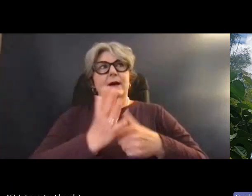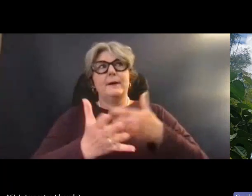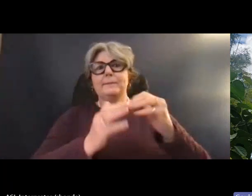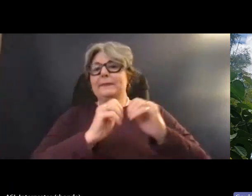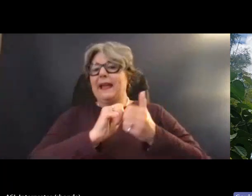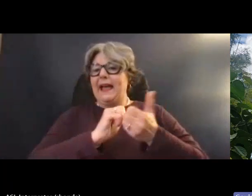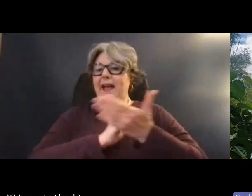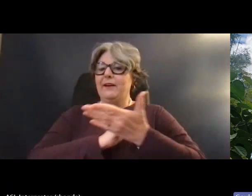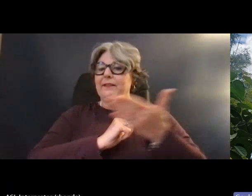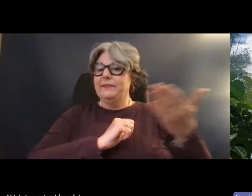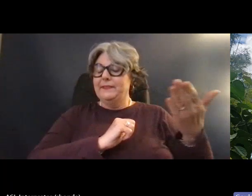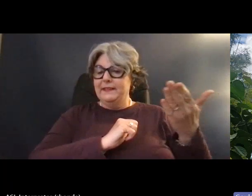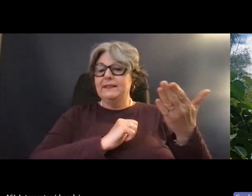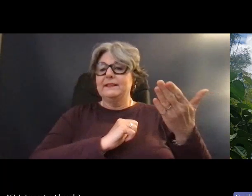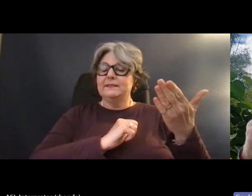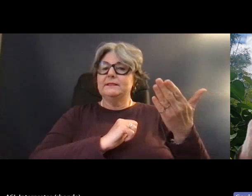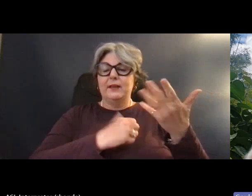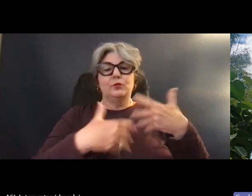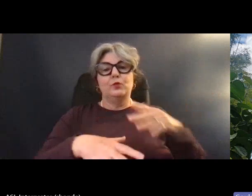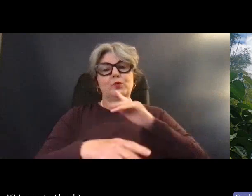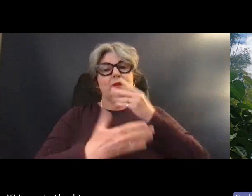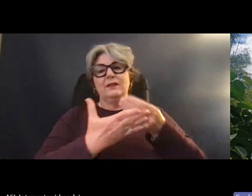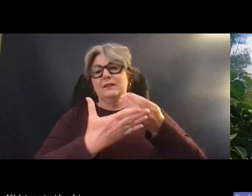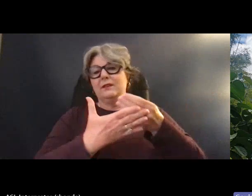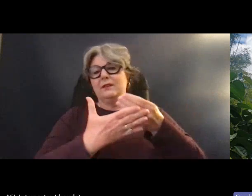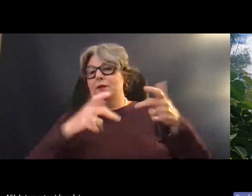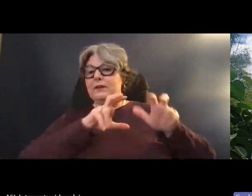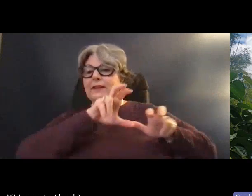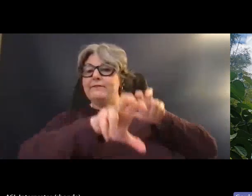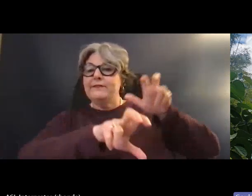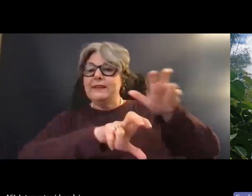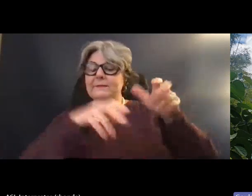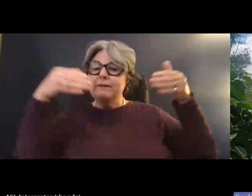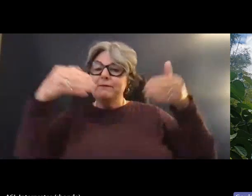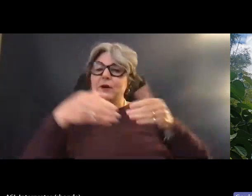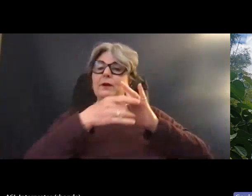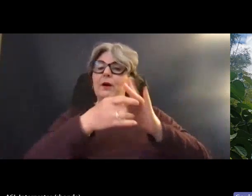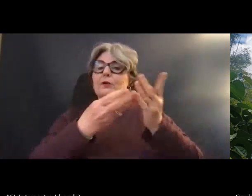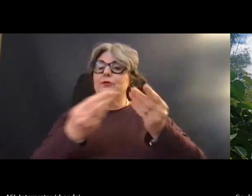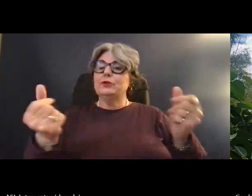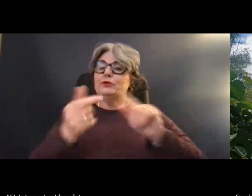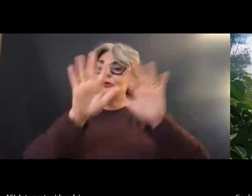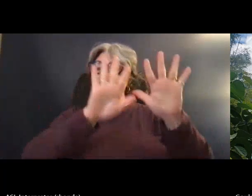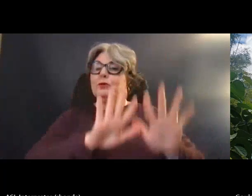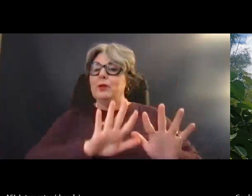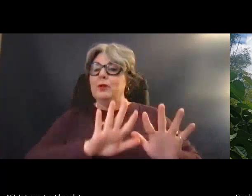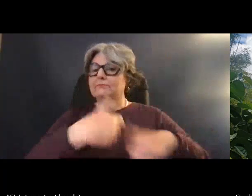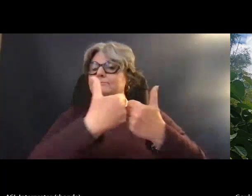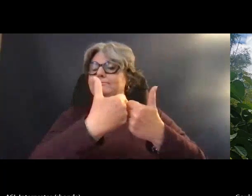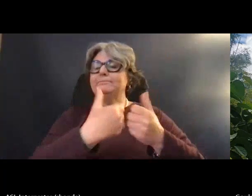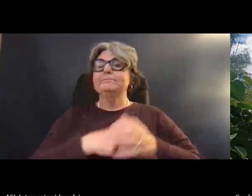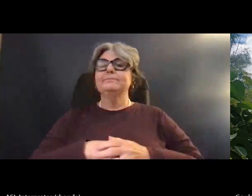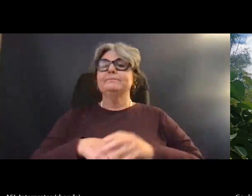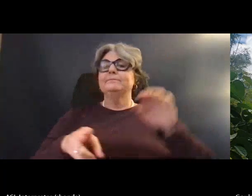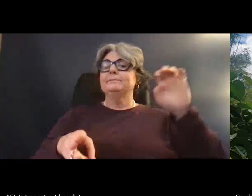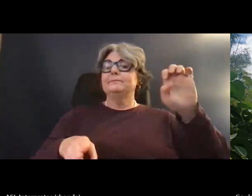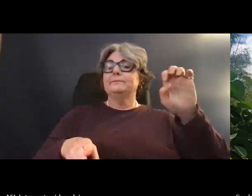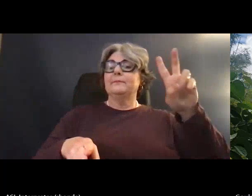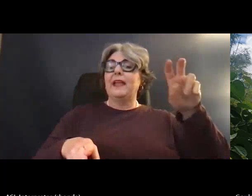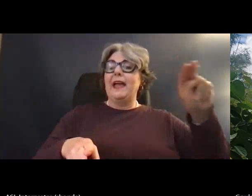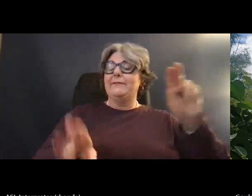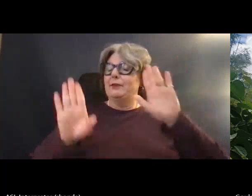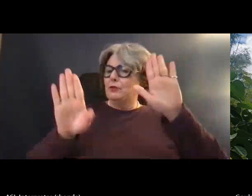how this has captured such a degree of investment and focused it on these climate solutions. Yeah, that's a great question. I